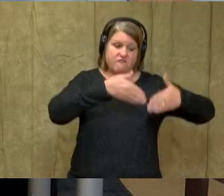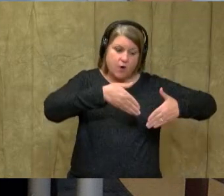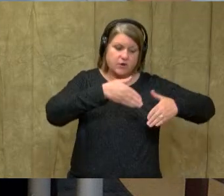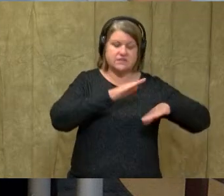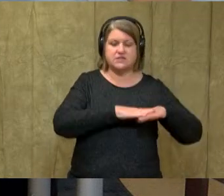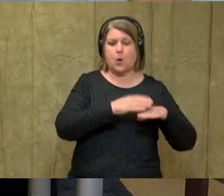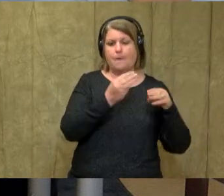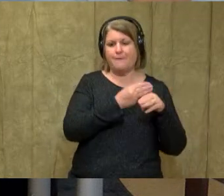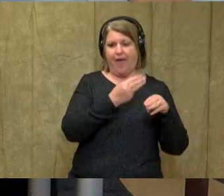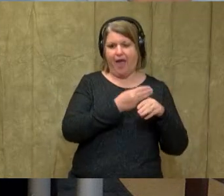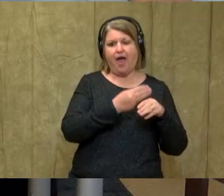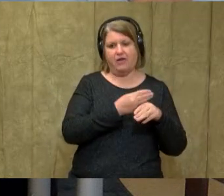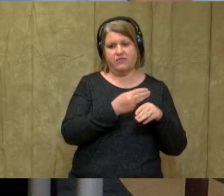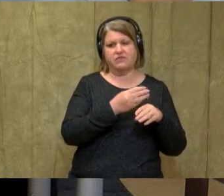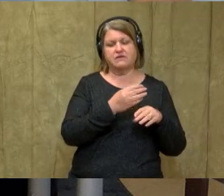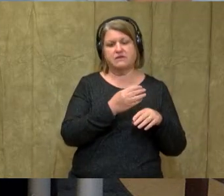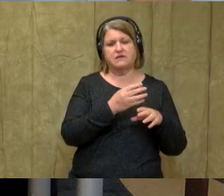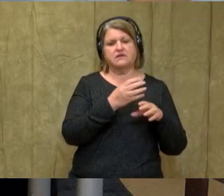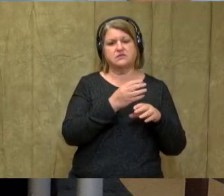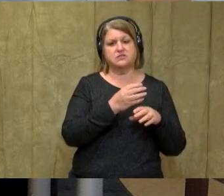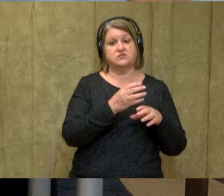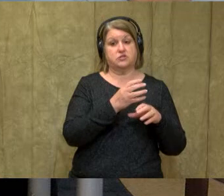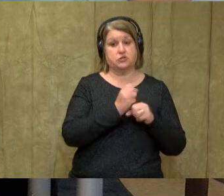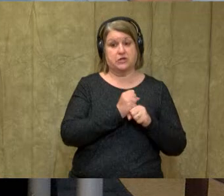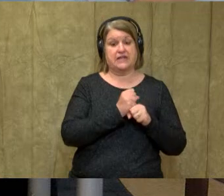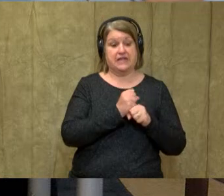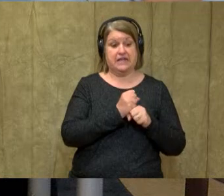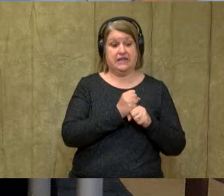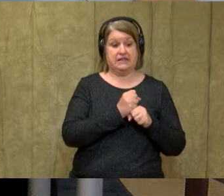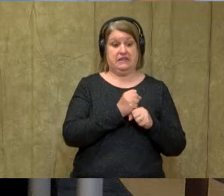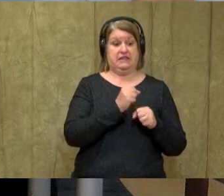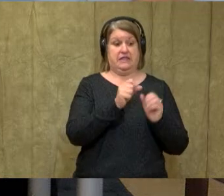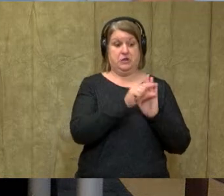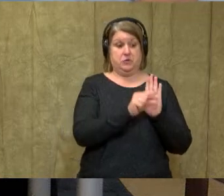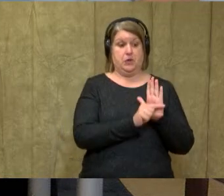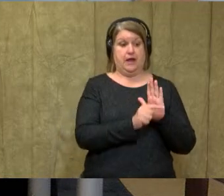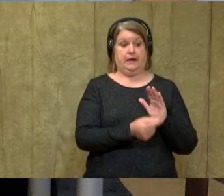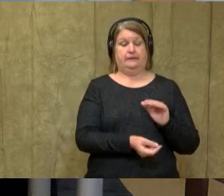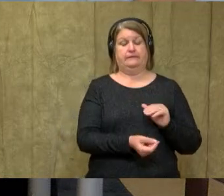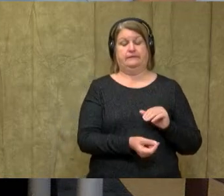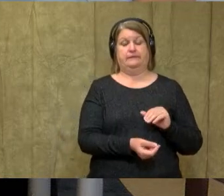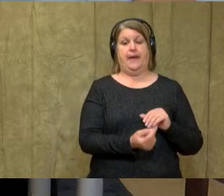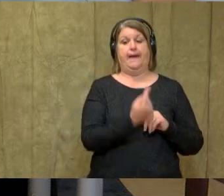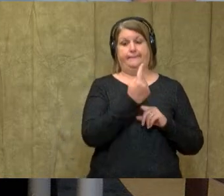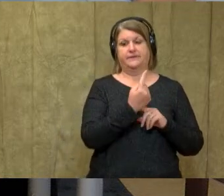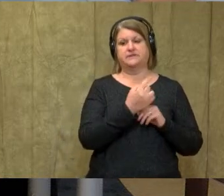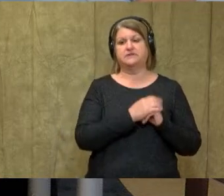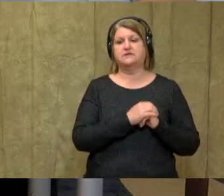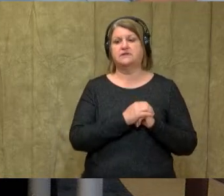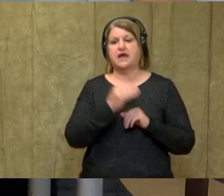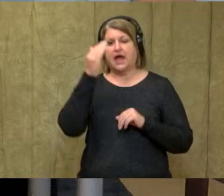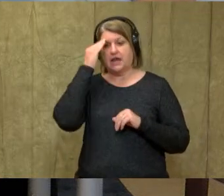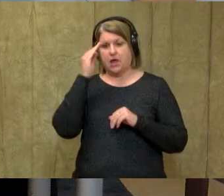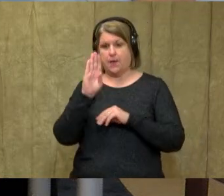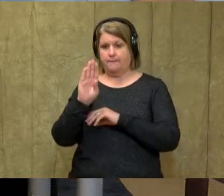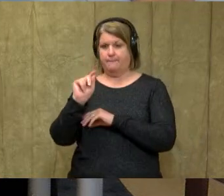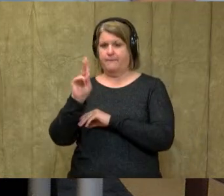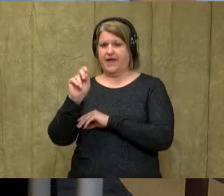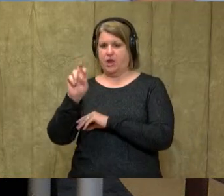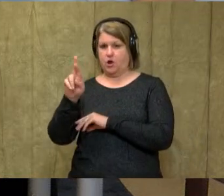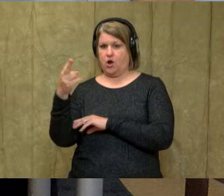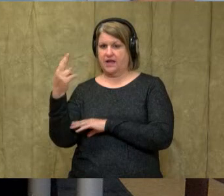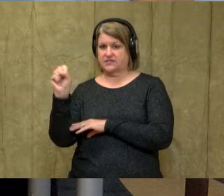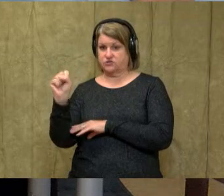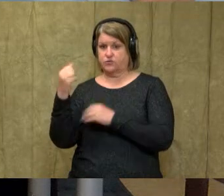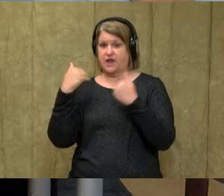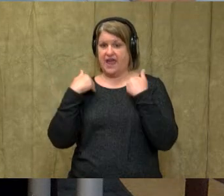great resources now. When we could meet in buildings, and we'll get there again, I know that Baker High School often would have